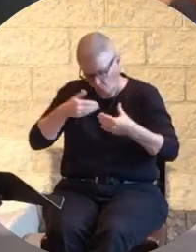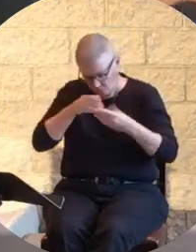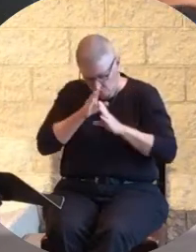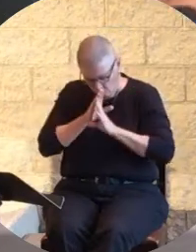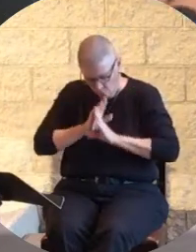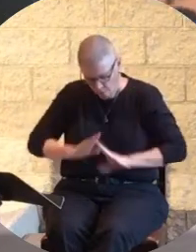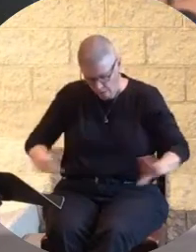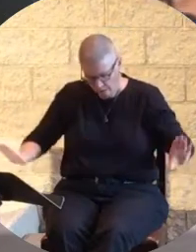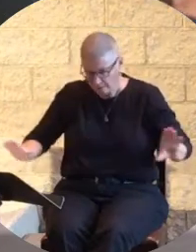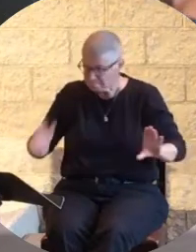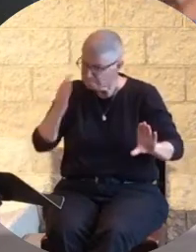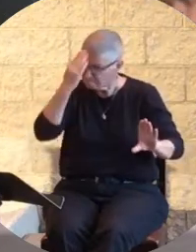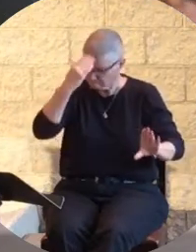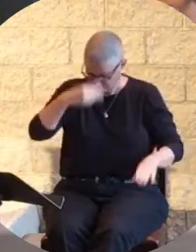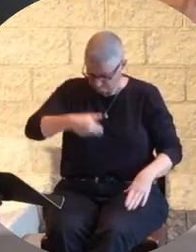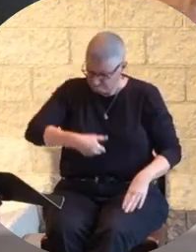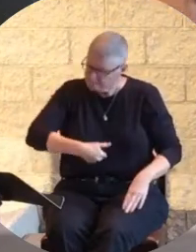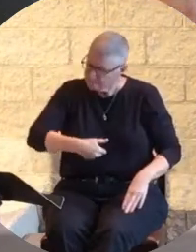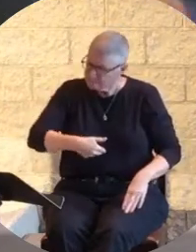level.